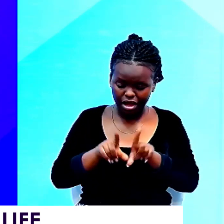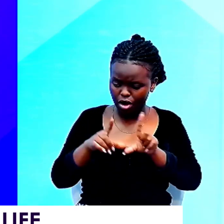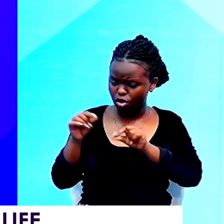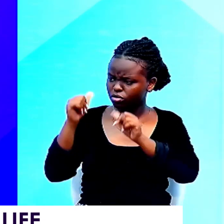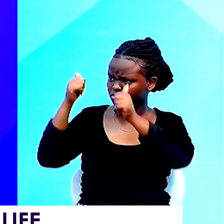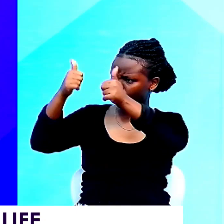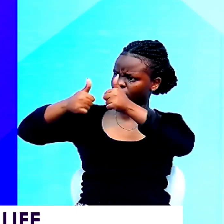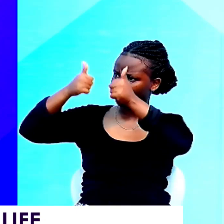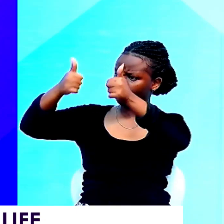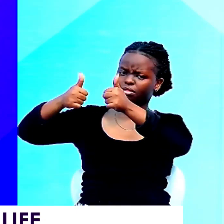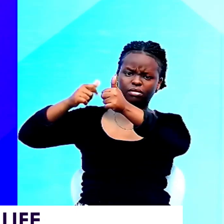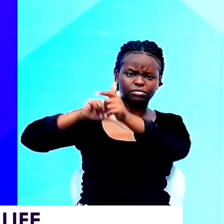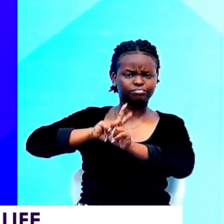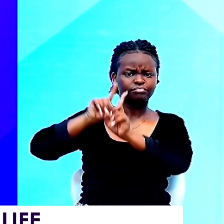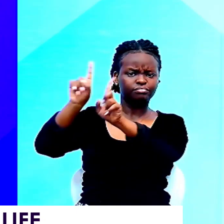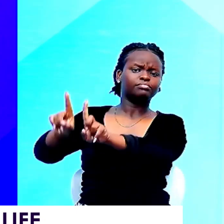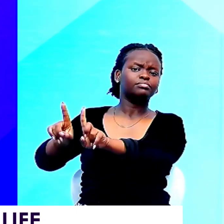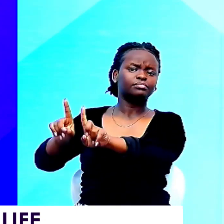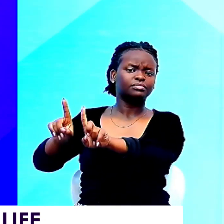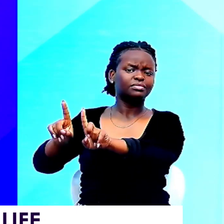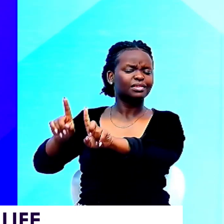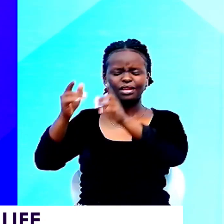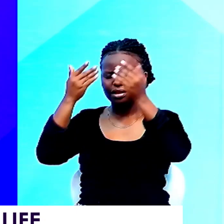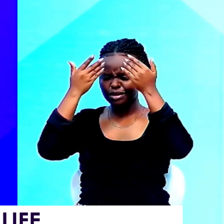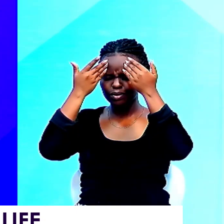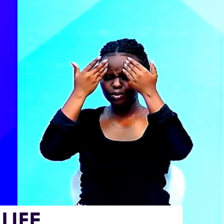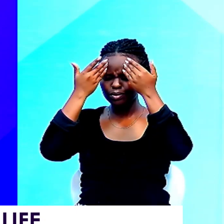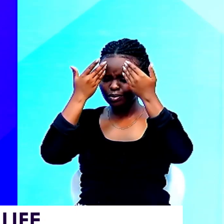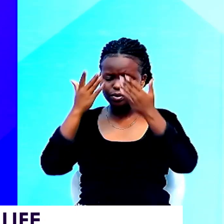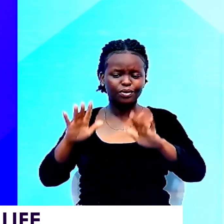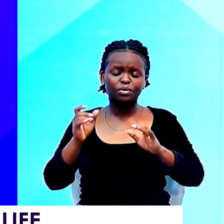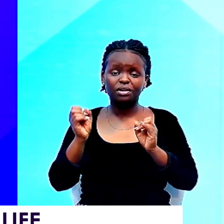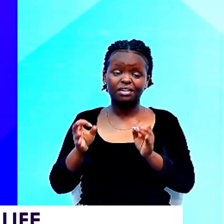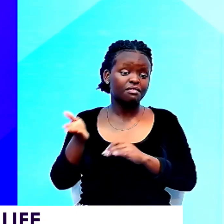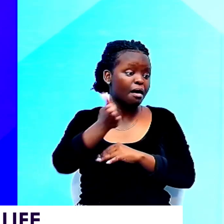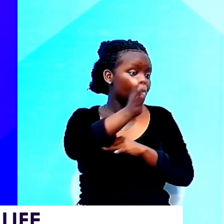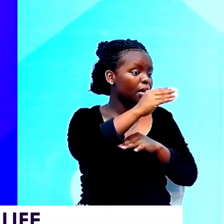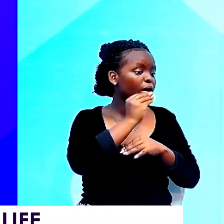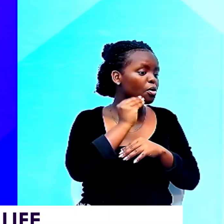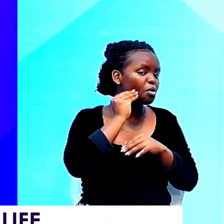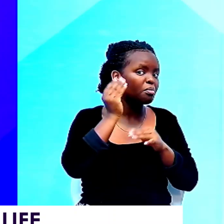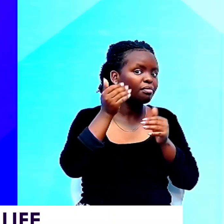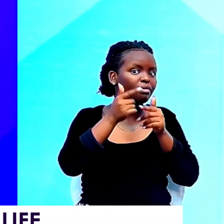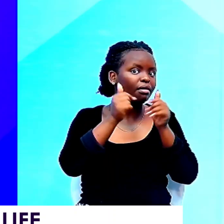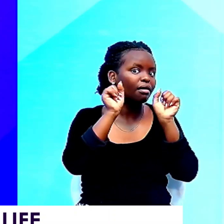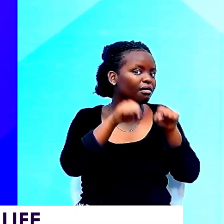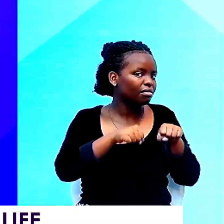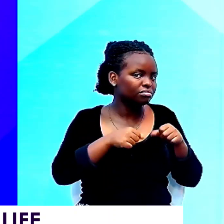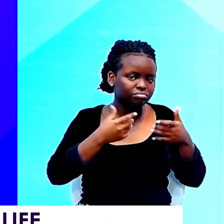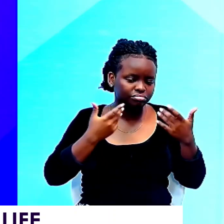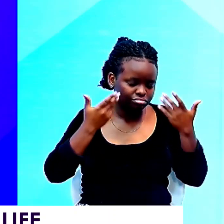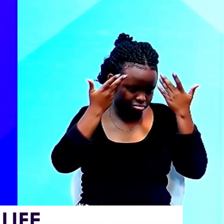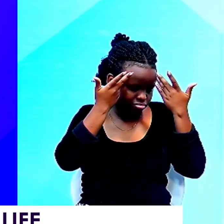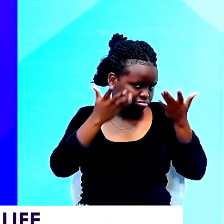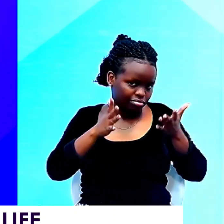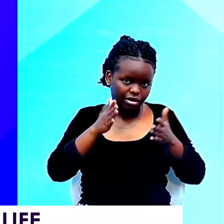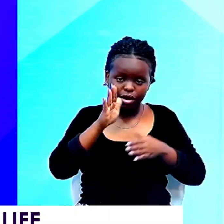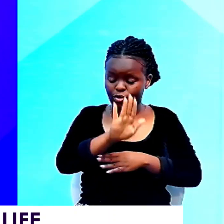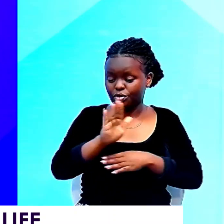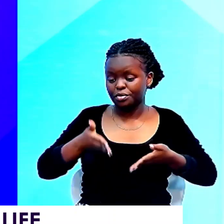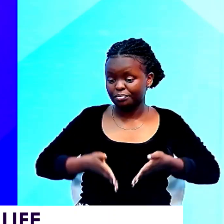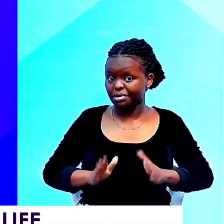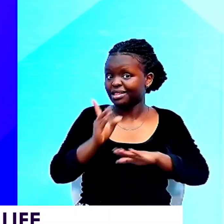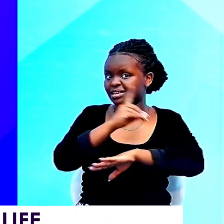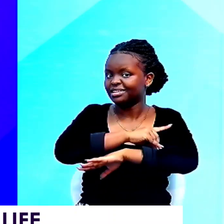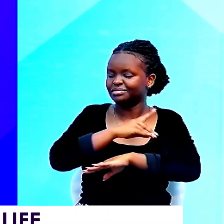sure whether this brother or sister of yours is going to return. You remember the other day when there were the demonstrations, your birthday, let me make a